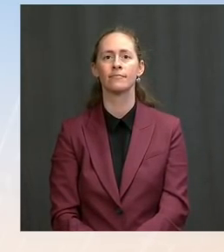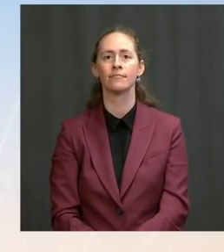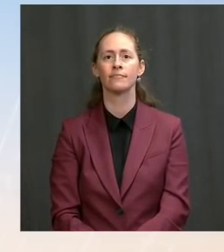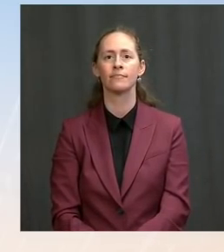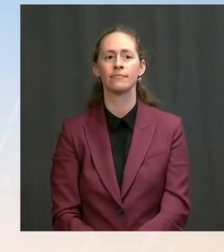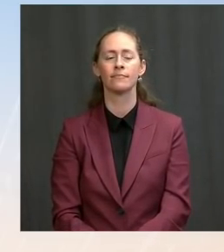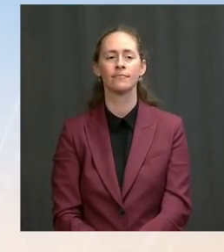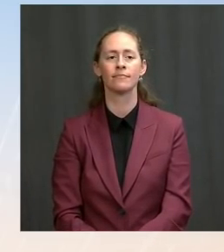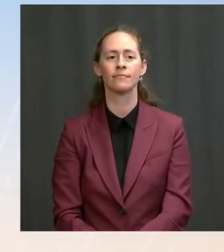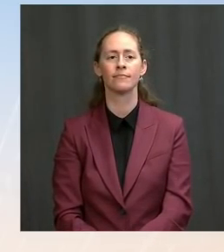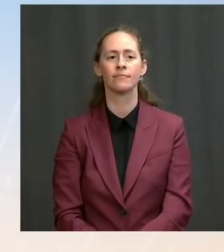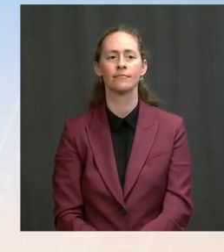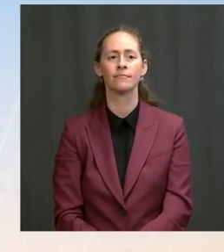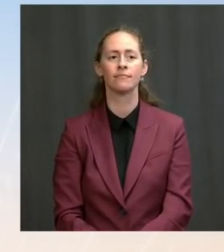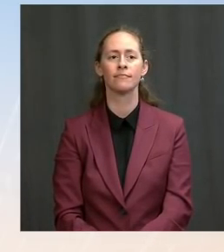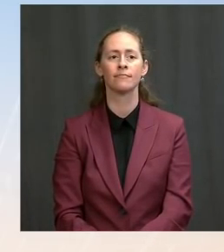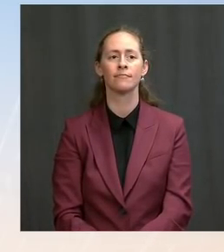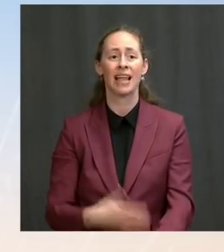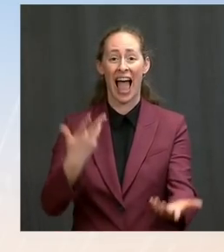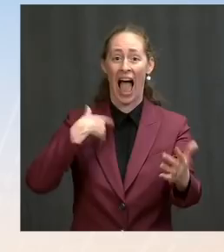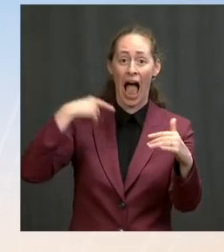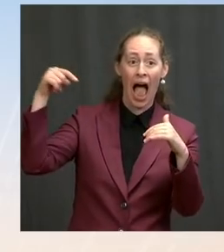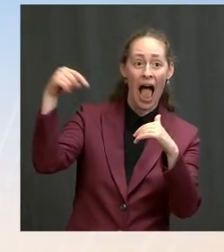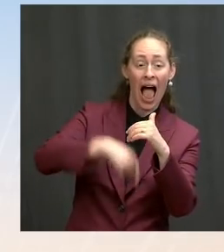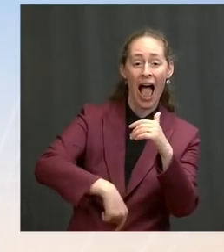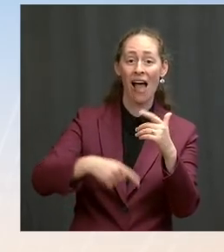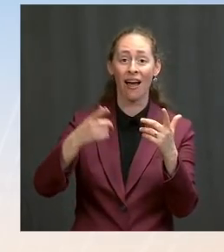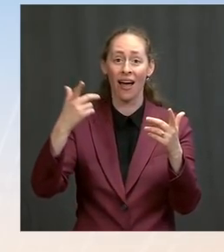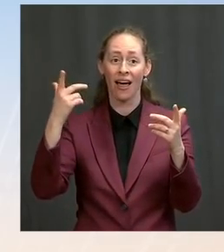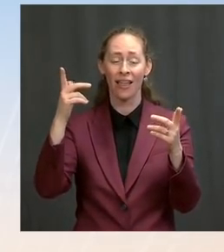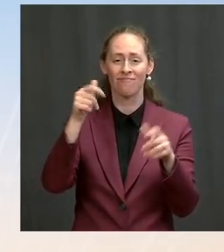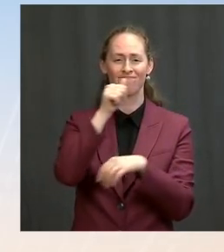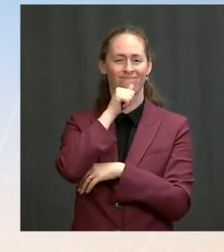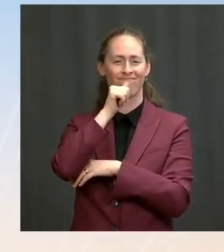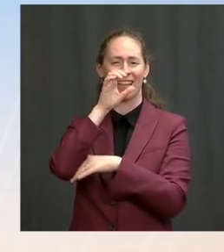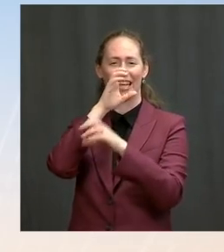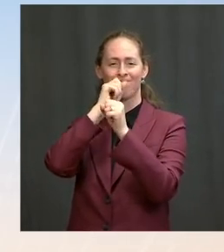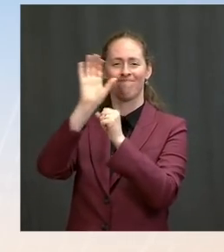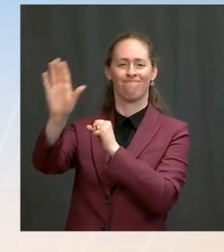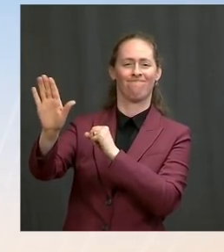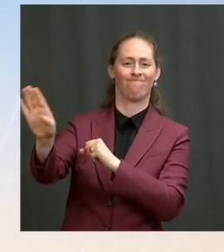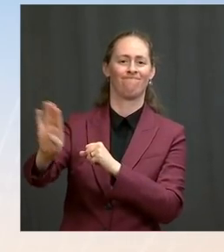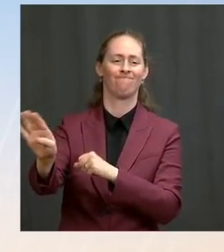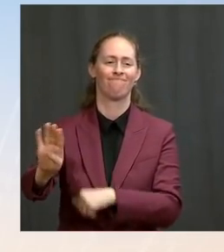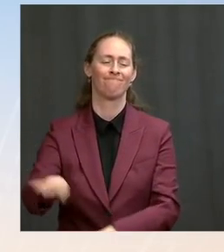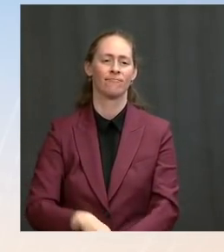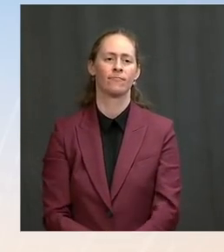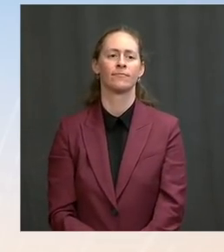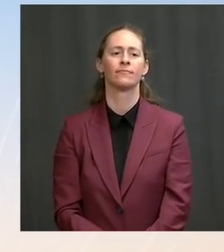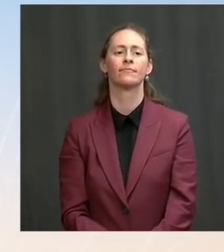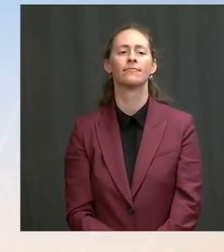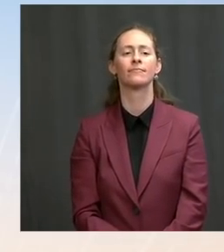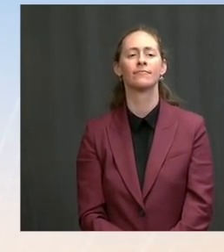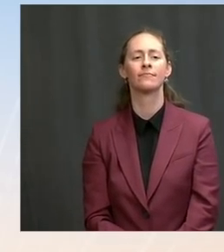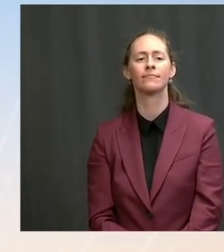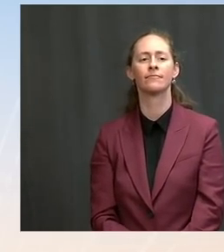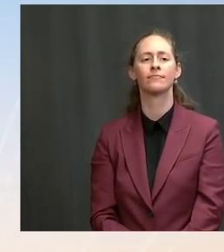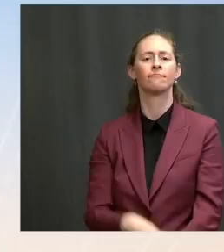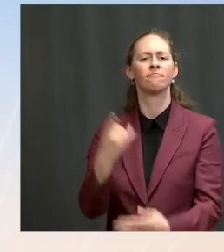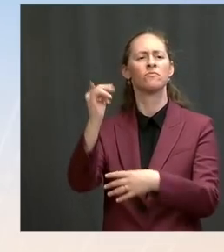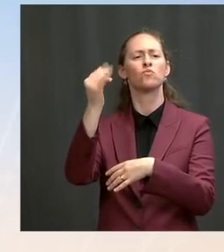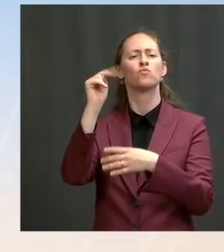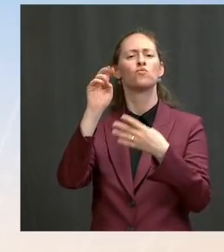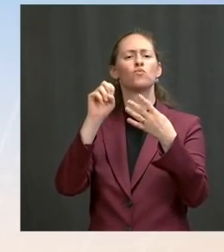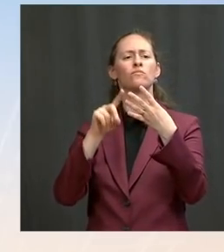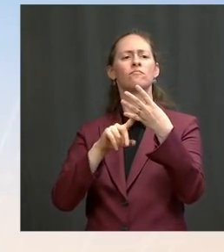Did he surprise you? I'm not going to get into any more details of private conversations. Go ahead. And this is the end of June, which was supposed to be the month of action on